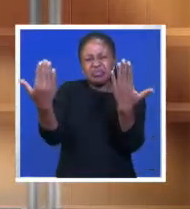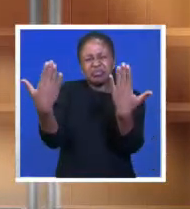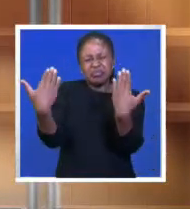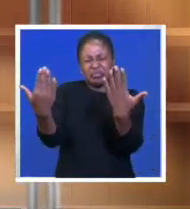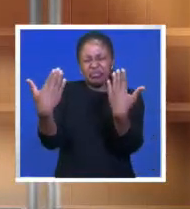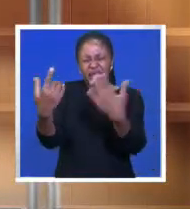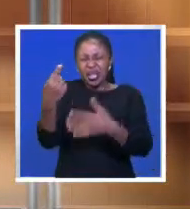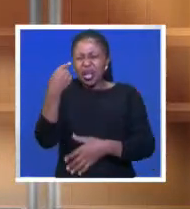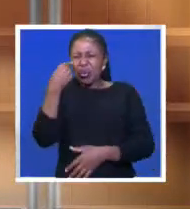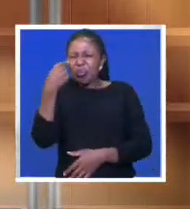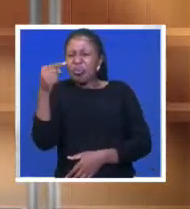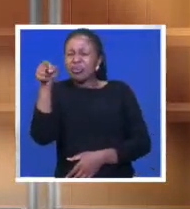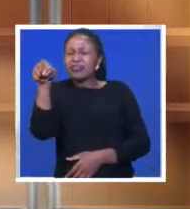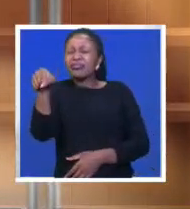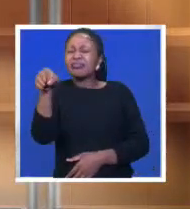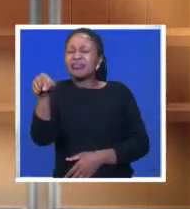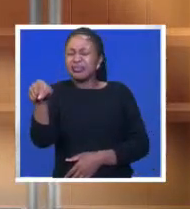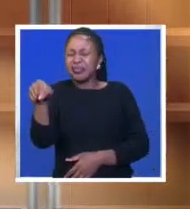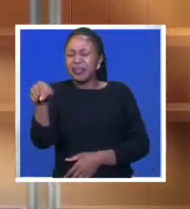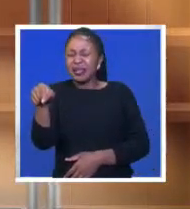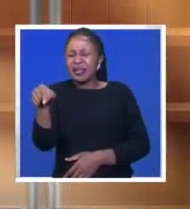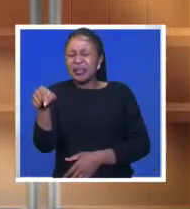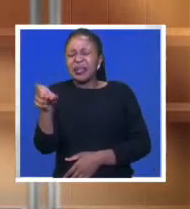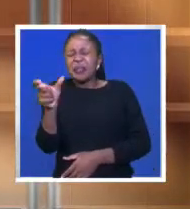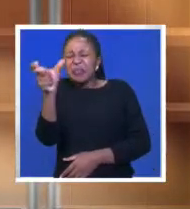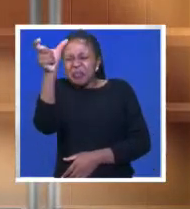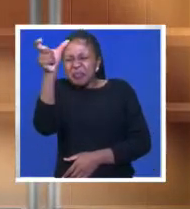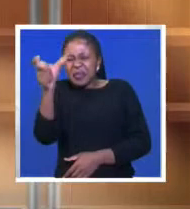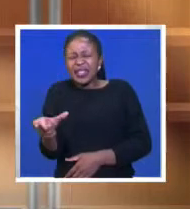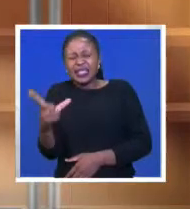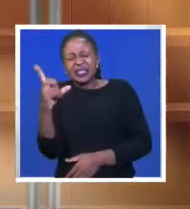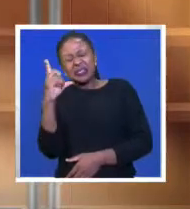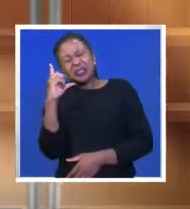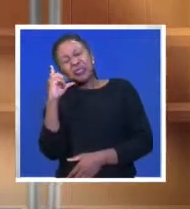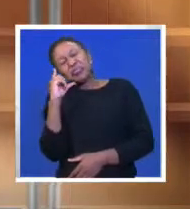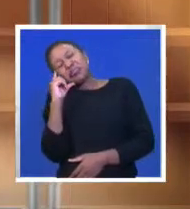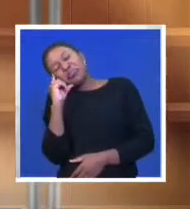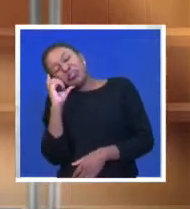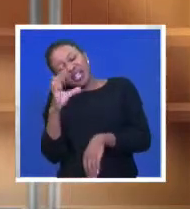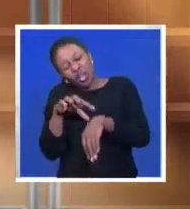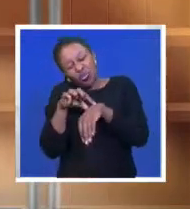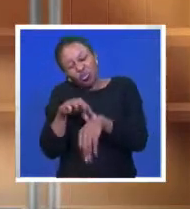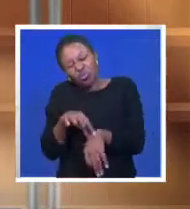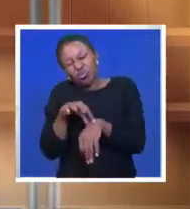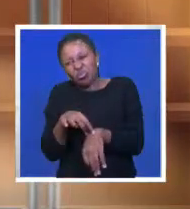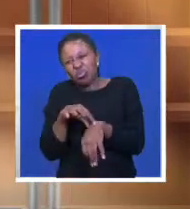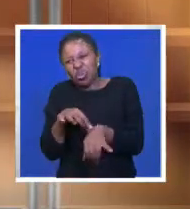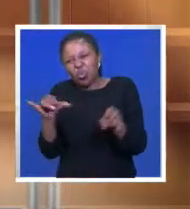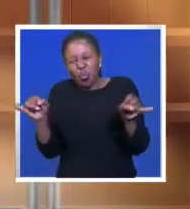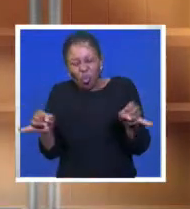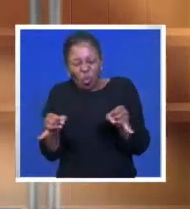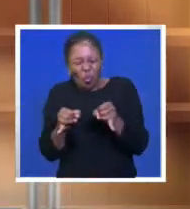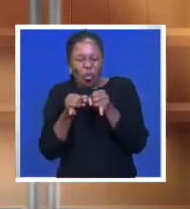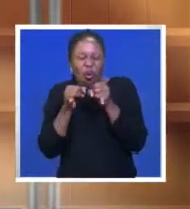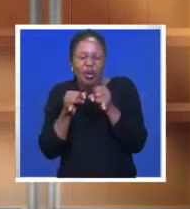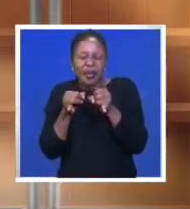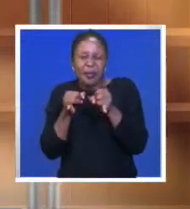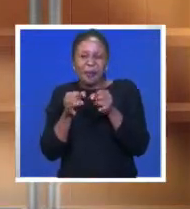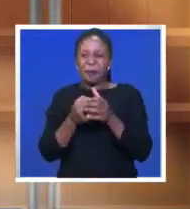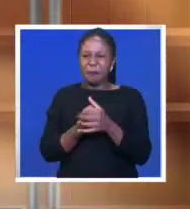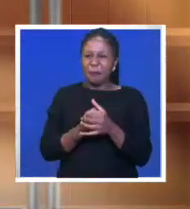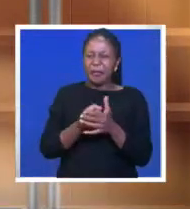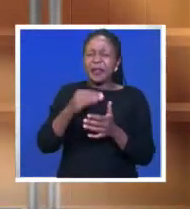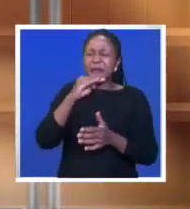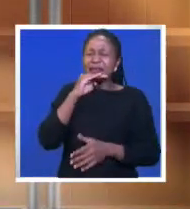and stiffened body of poor dear Faria. So already, my dear Lena, I'm sure you can see now, we can visualize this.